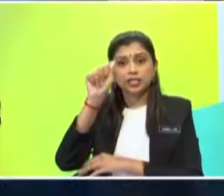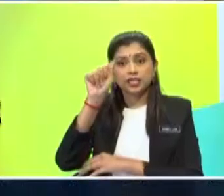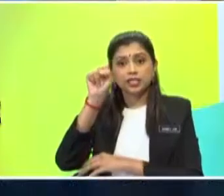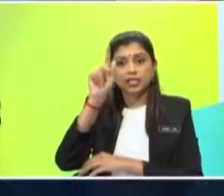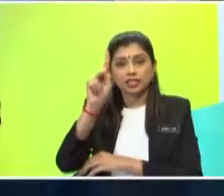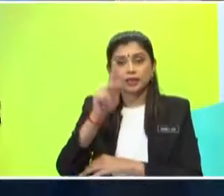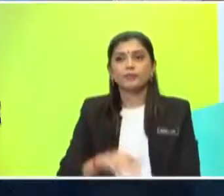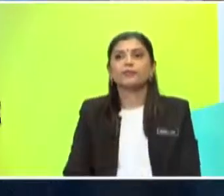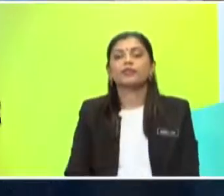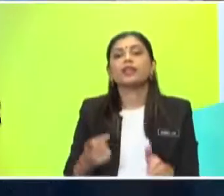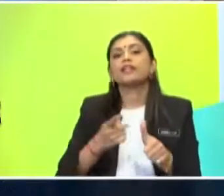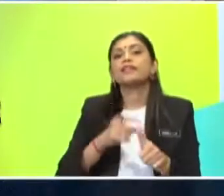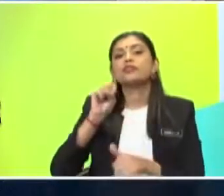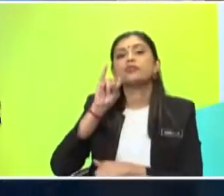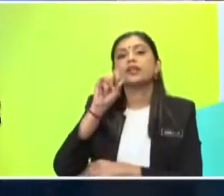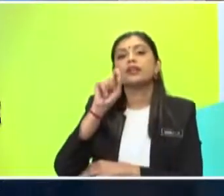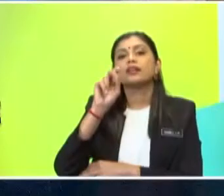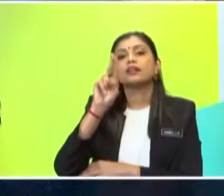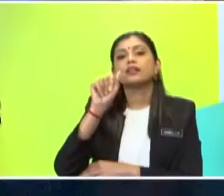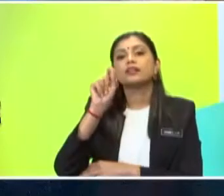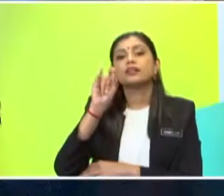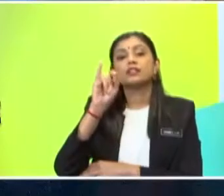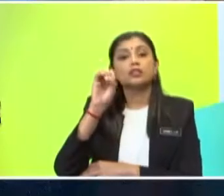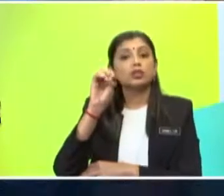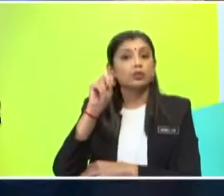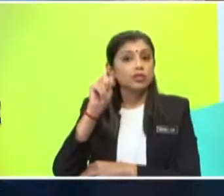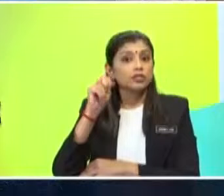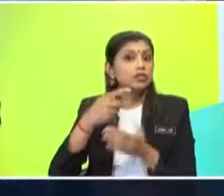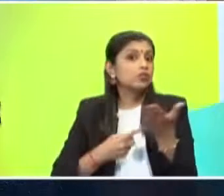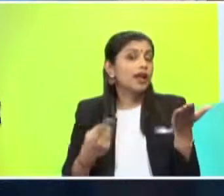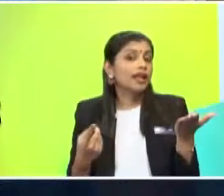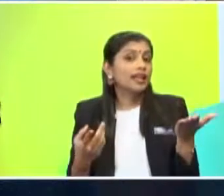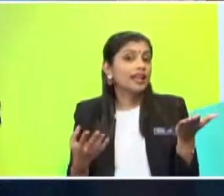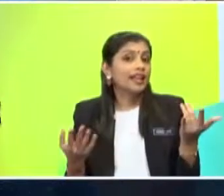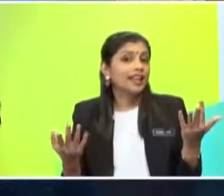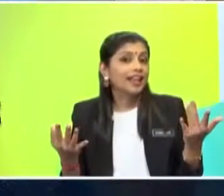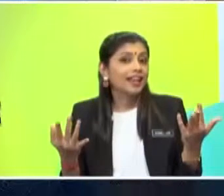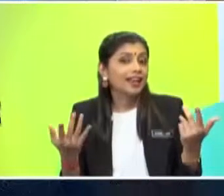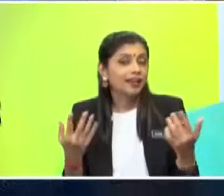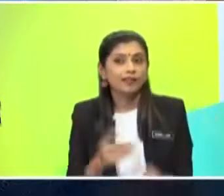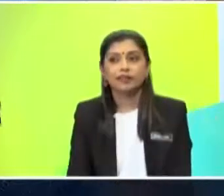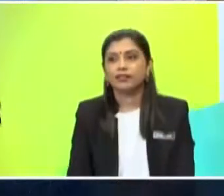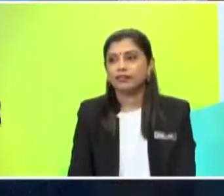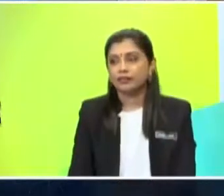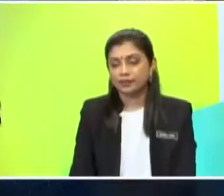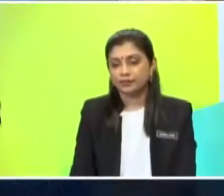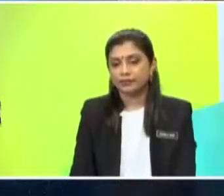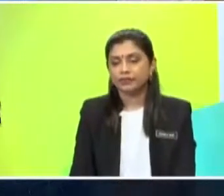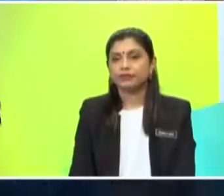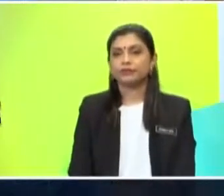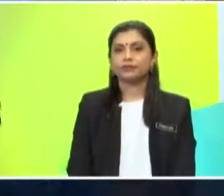you think would be the situation for this second situation, Sean? The situation, I believe,